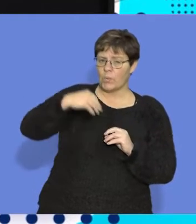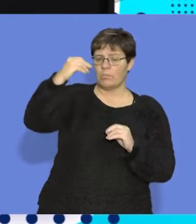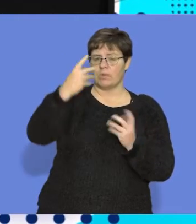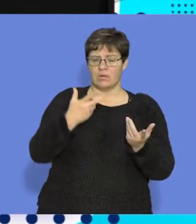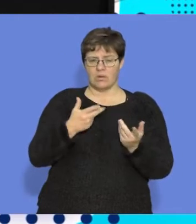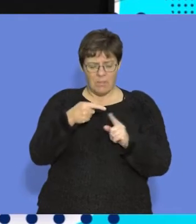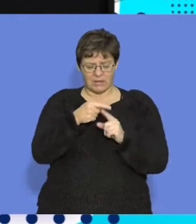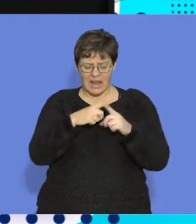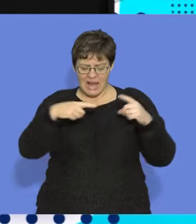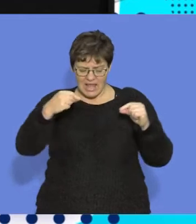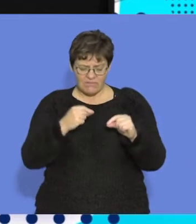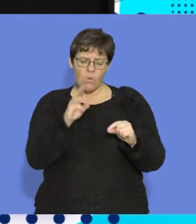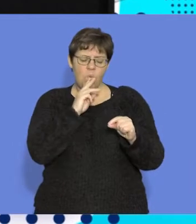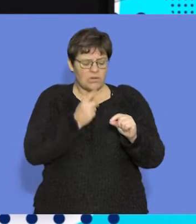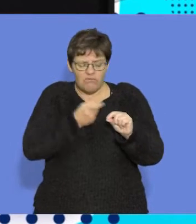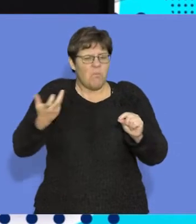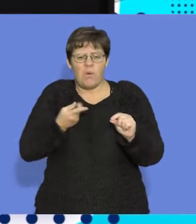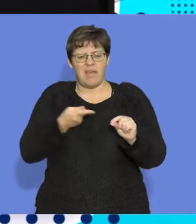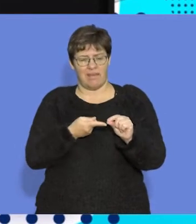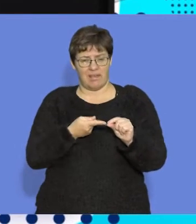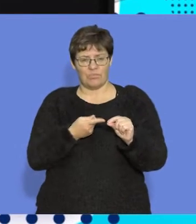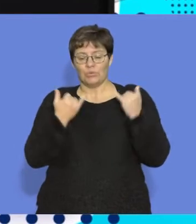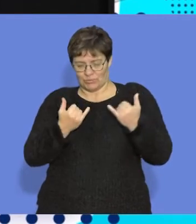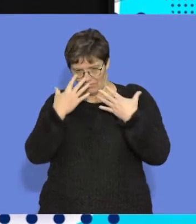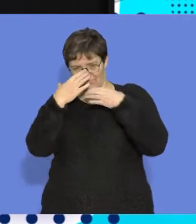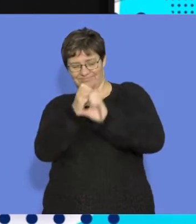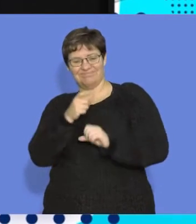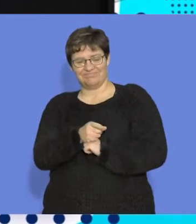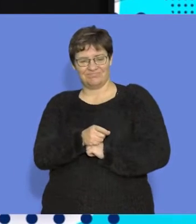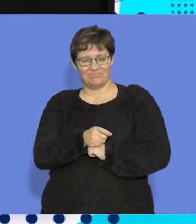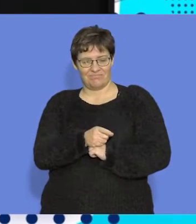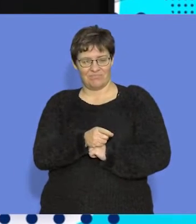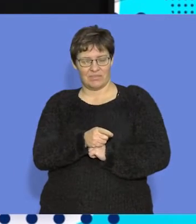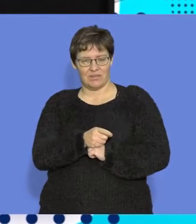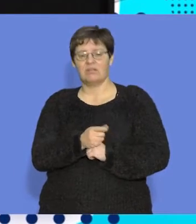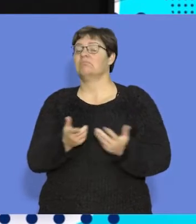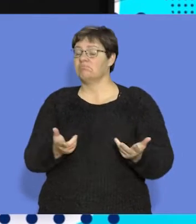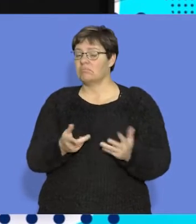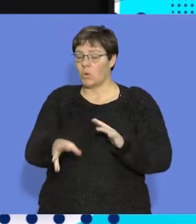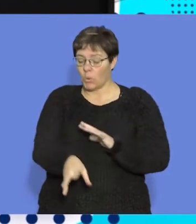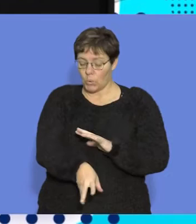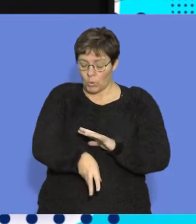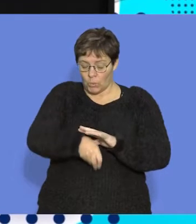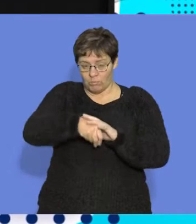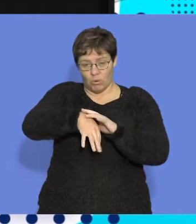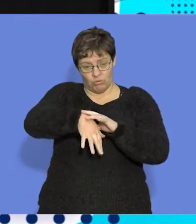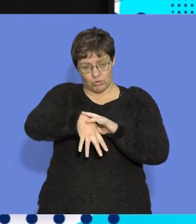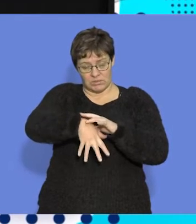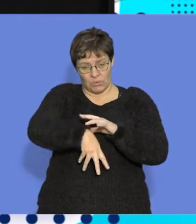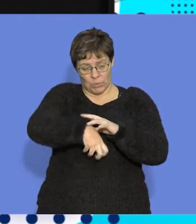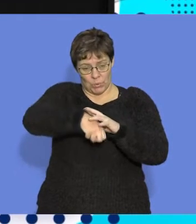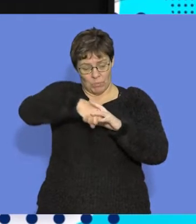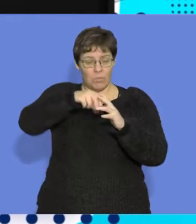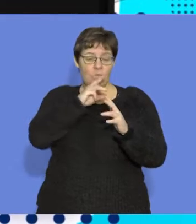the water? And that's what we're going to be looking at today, because the water obviously is absorbed by the roots and then it